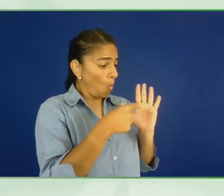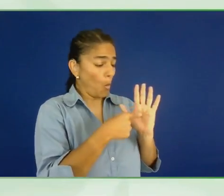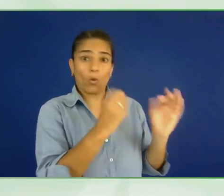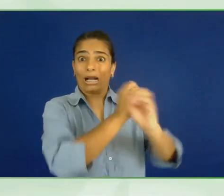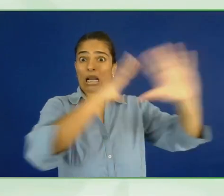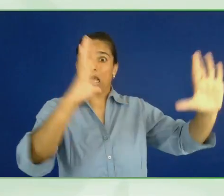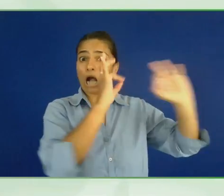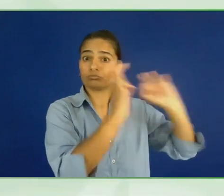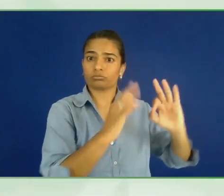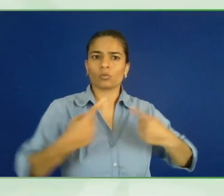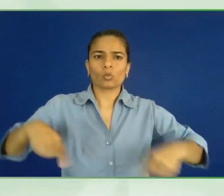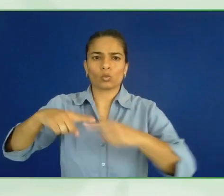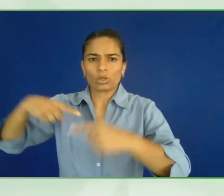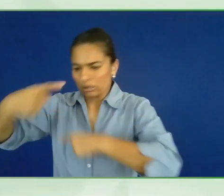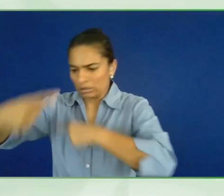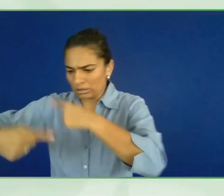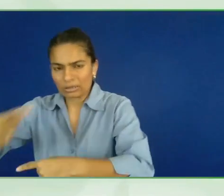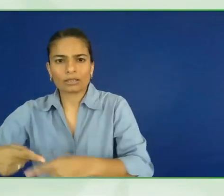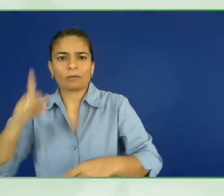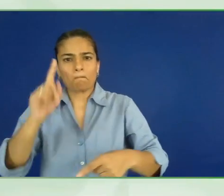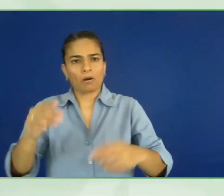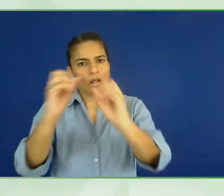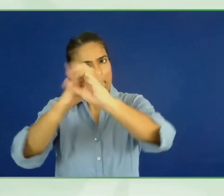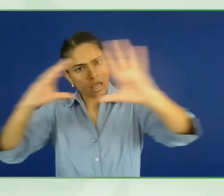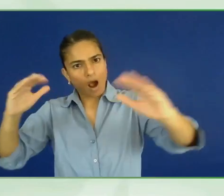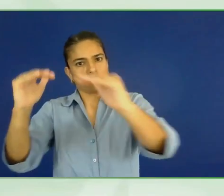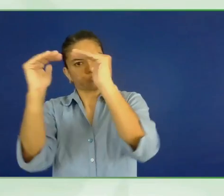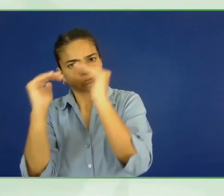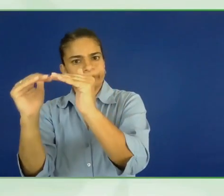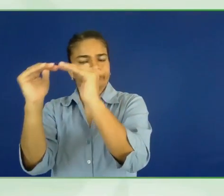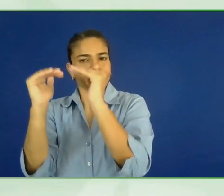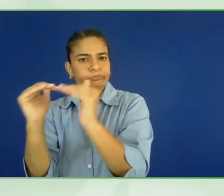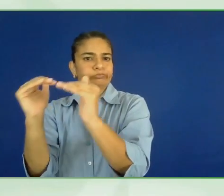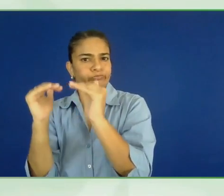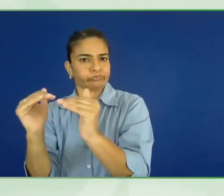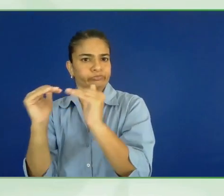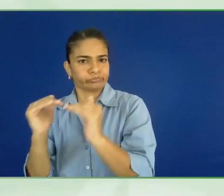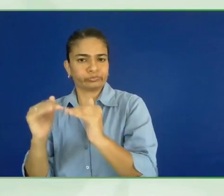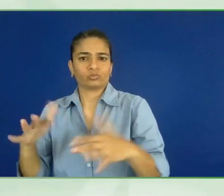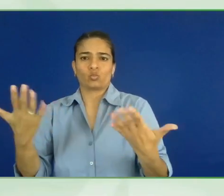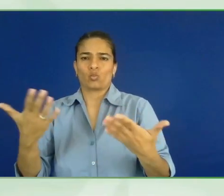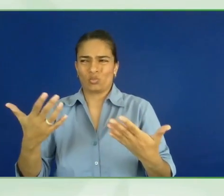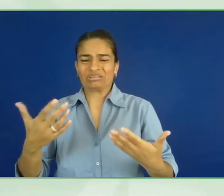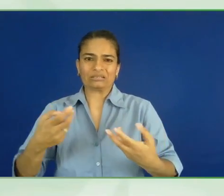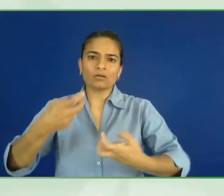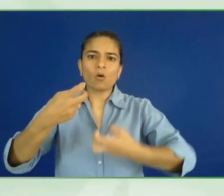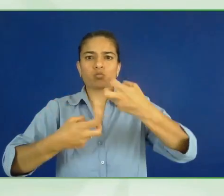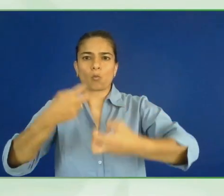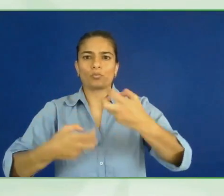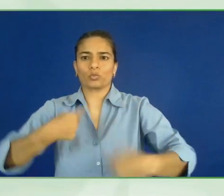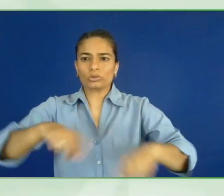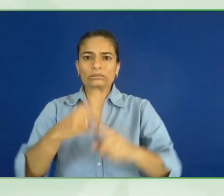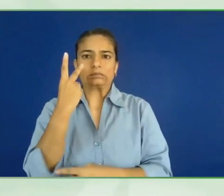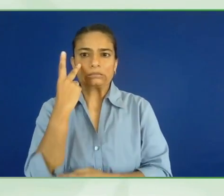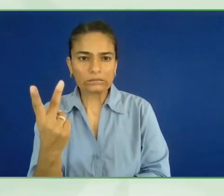clearly. So I think that's a big challenge that we face right now, but I think we are overcoming it steadily by emulating certain examples